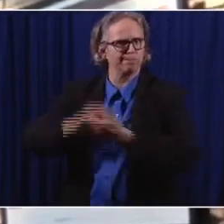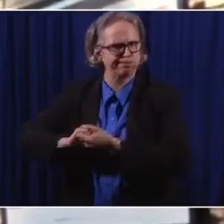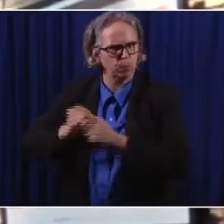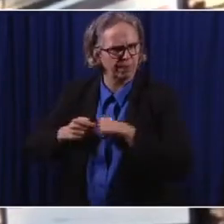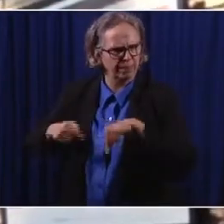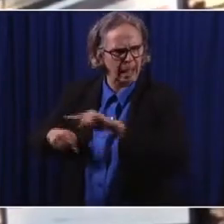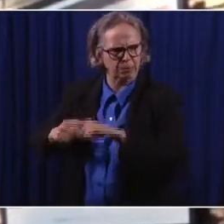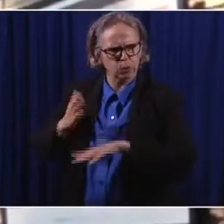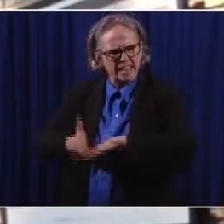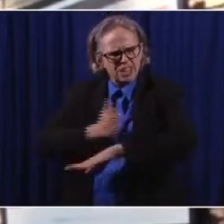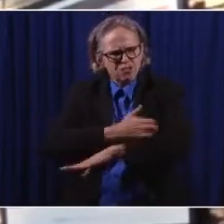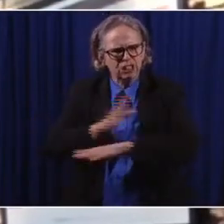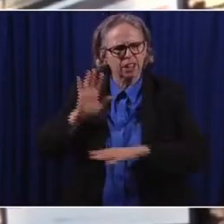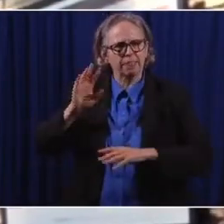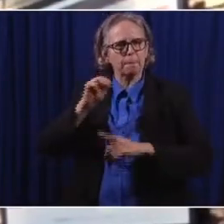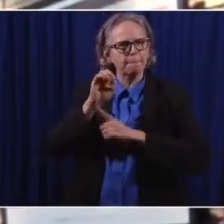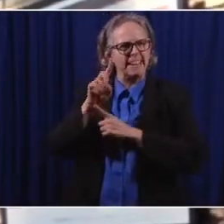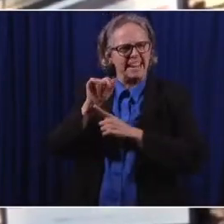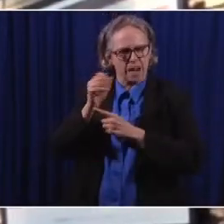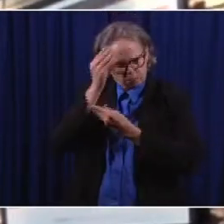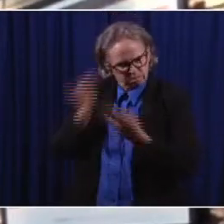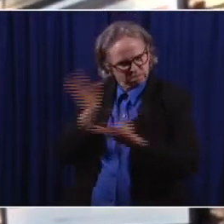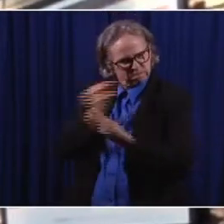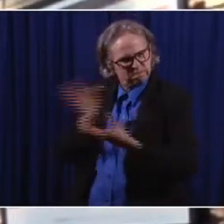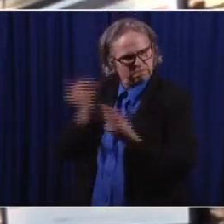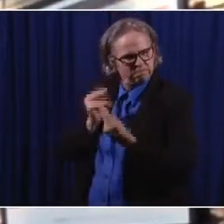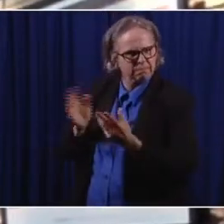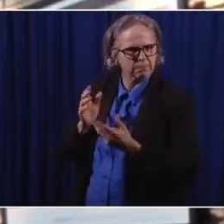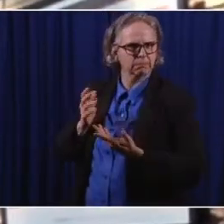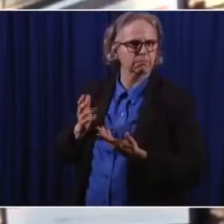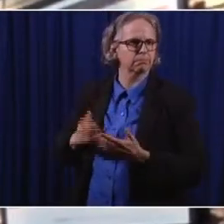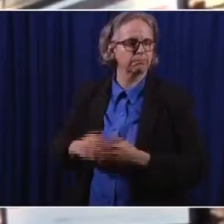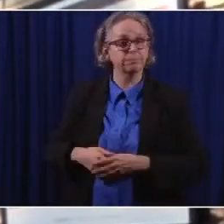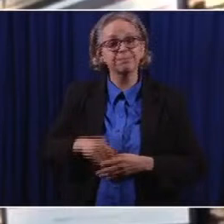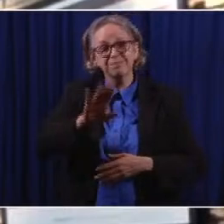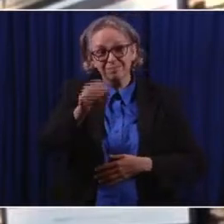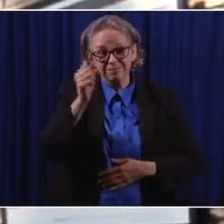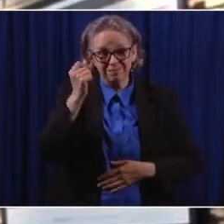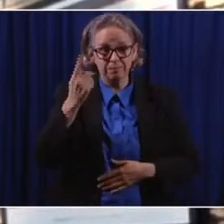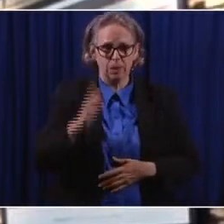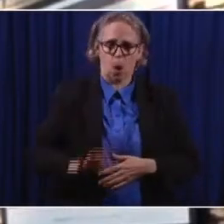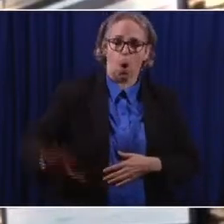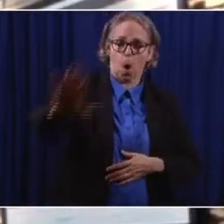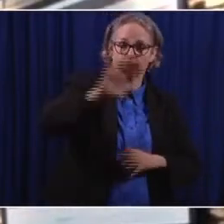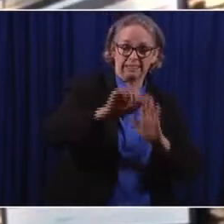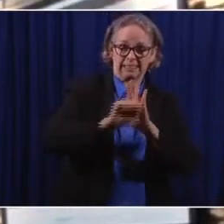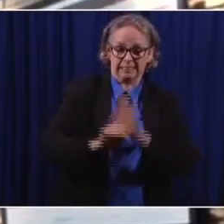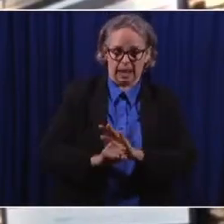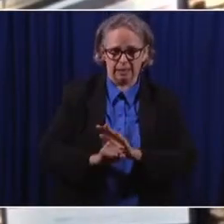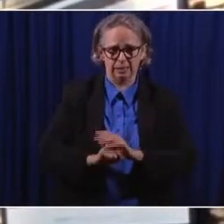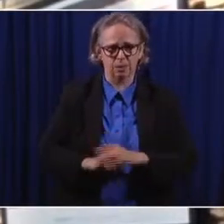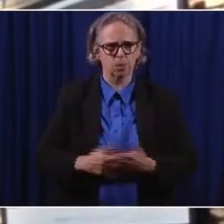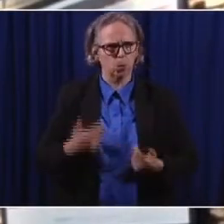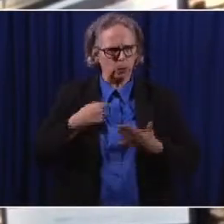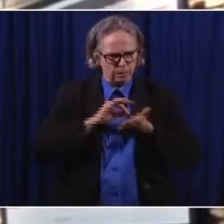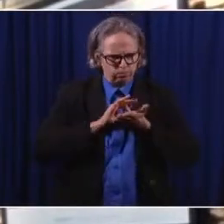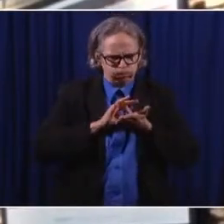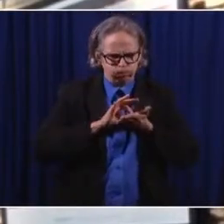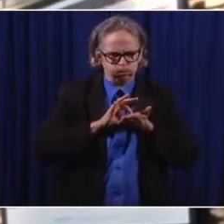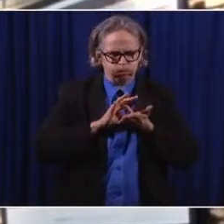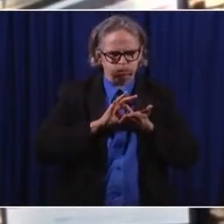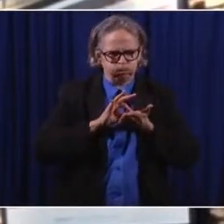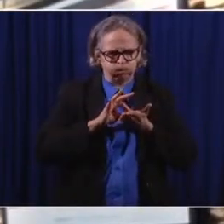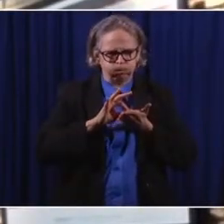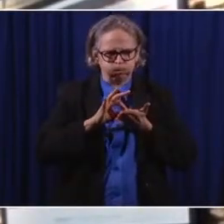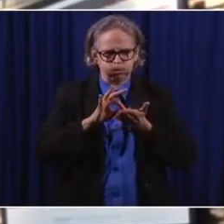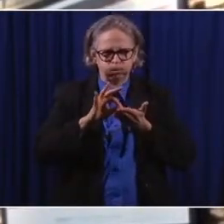So, the state has its entire complete count commission, but there are complete count commissions all across the state